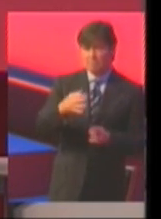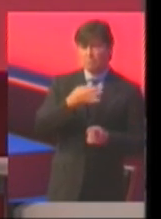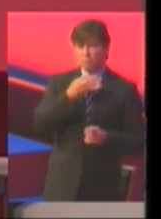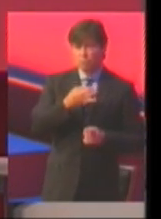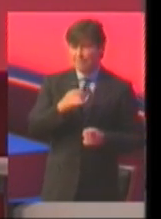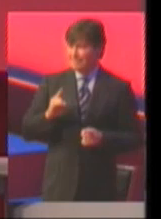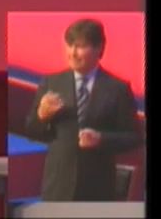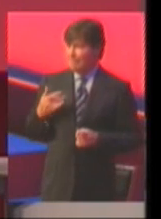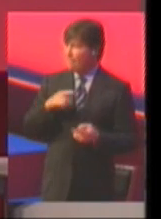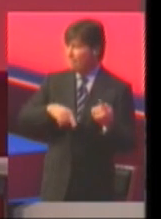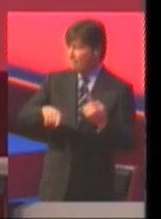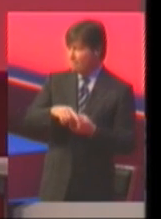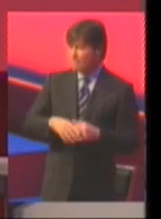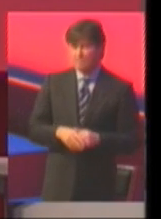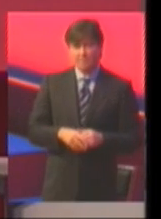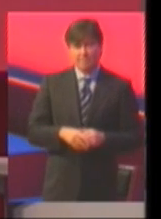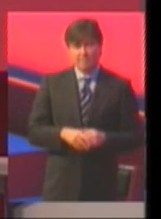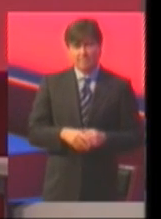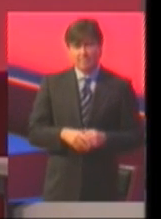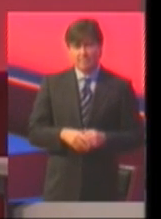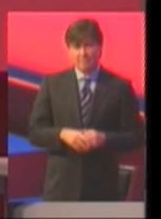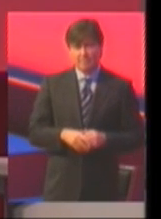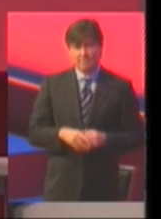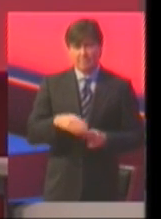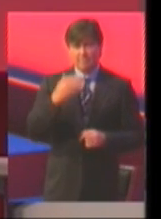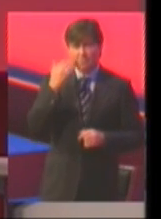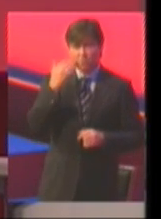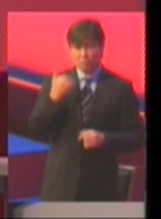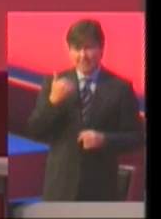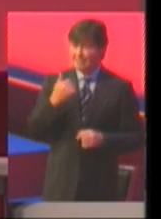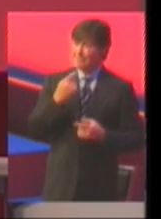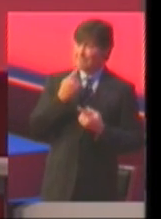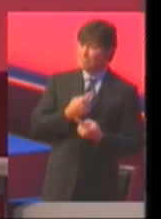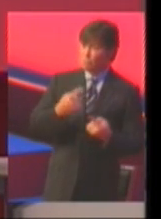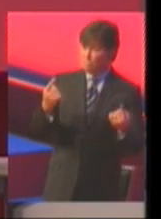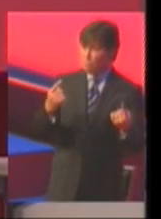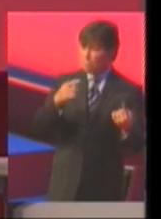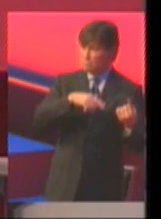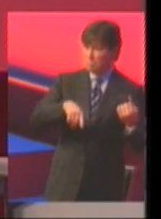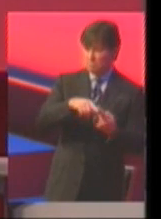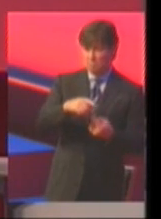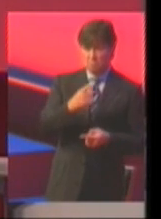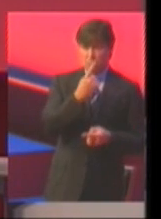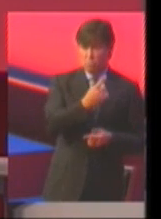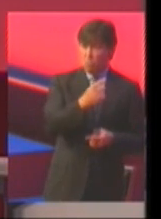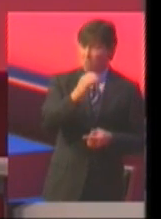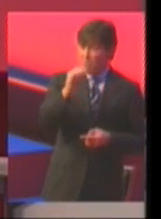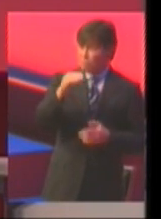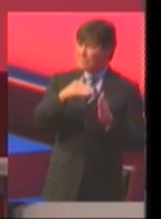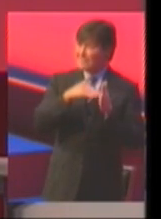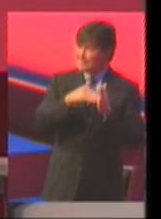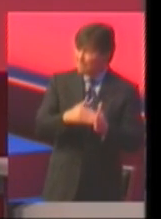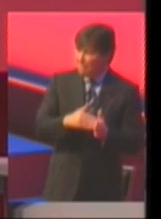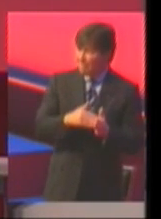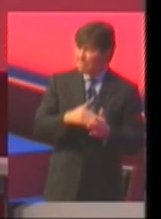people's very lives. The best estimate, the recently published report of the World Bank, suggests that up to 100 million